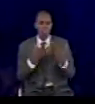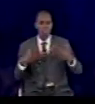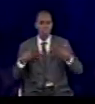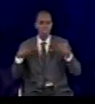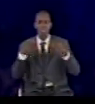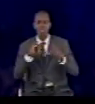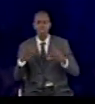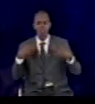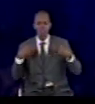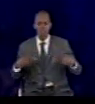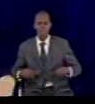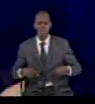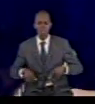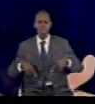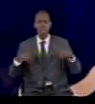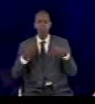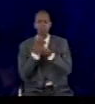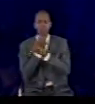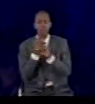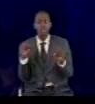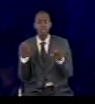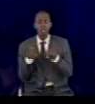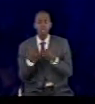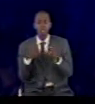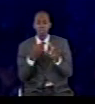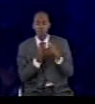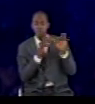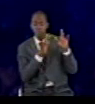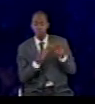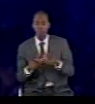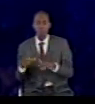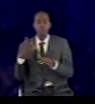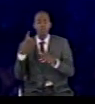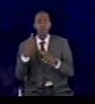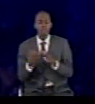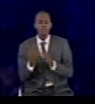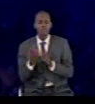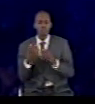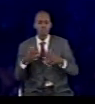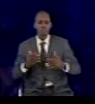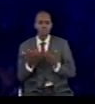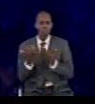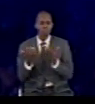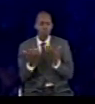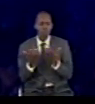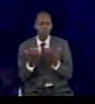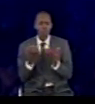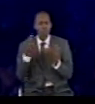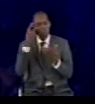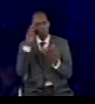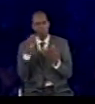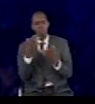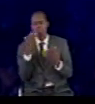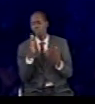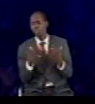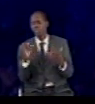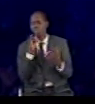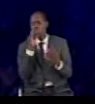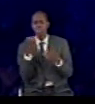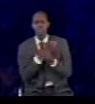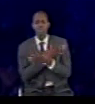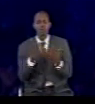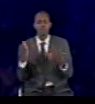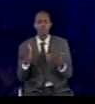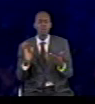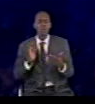health and life and salvation as he flows the desire from godliness is wiped away our gospel is heated lost